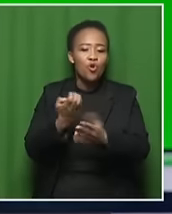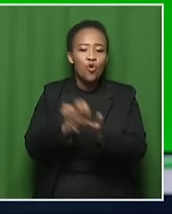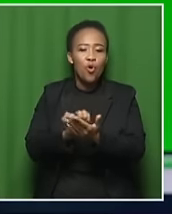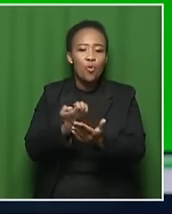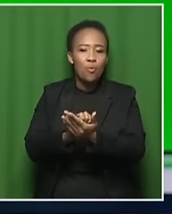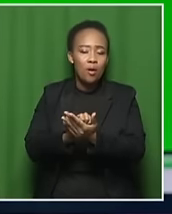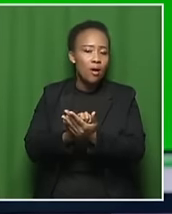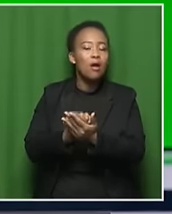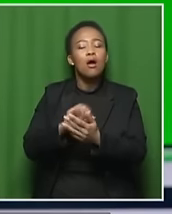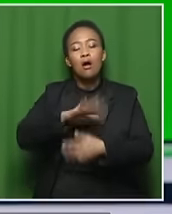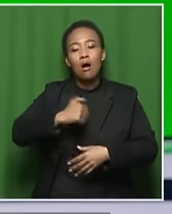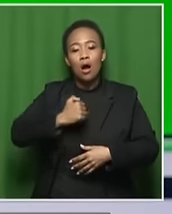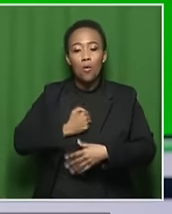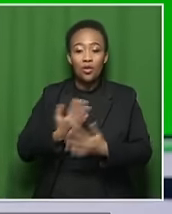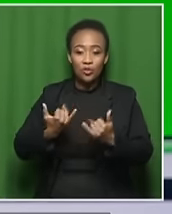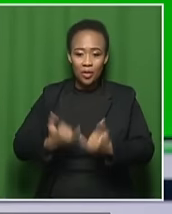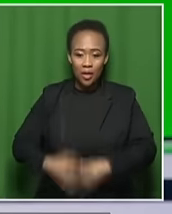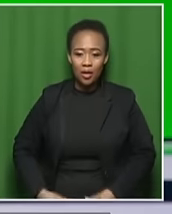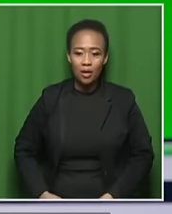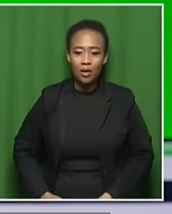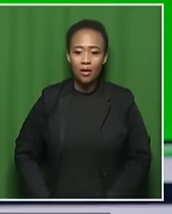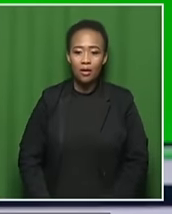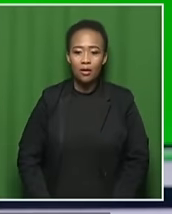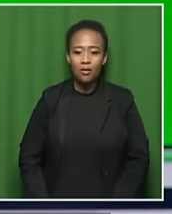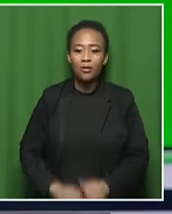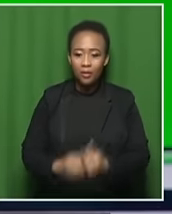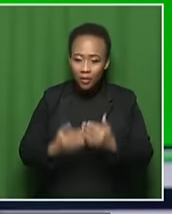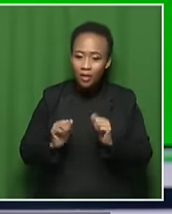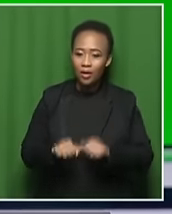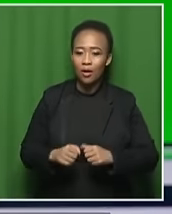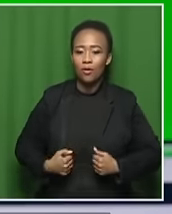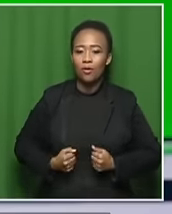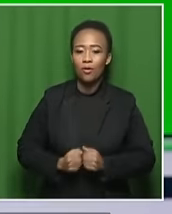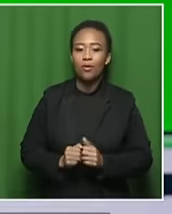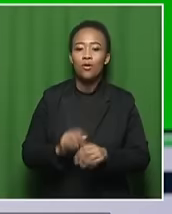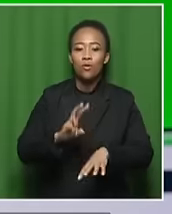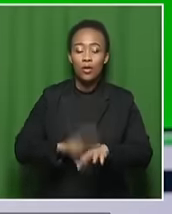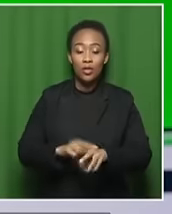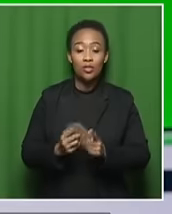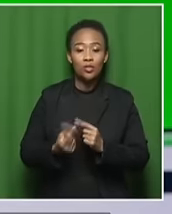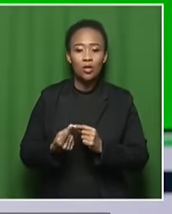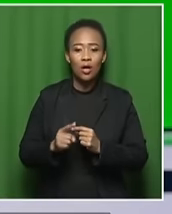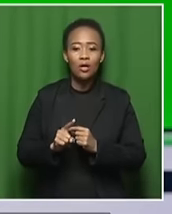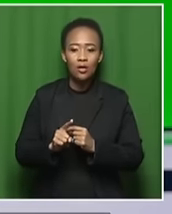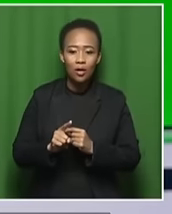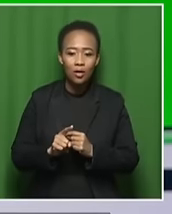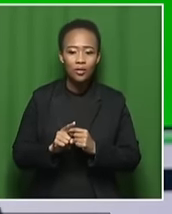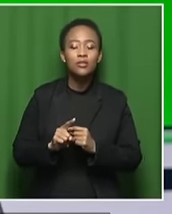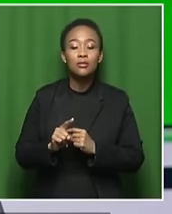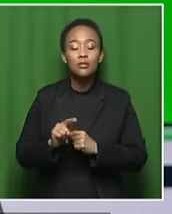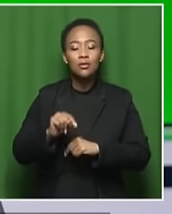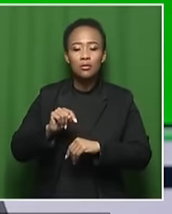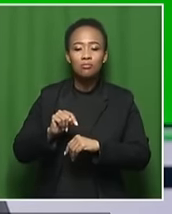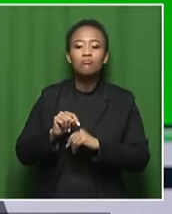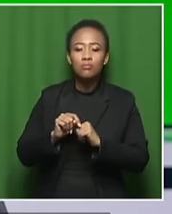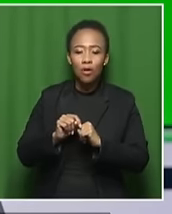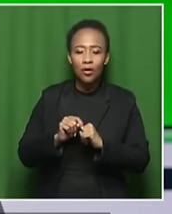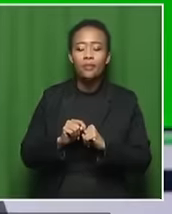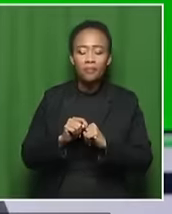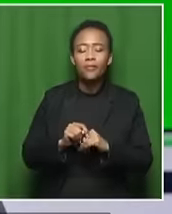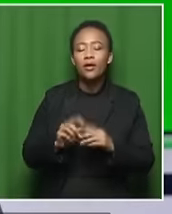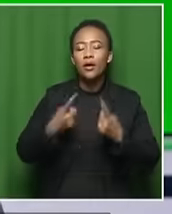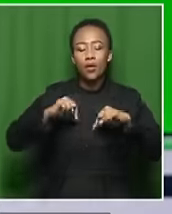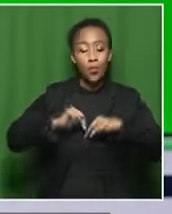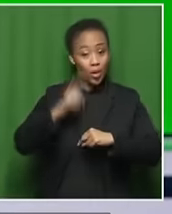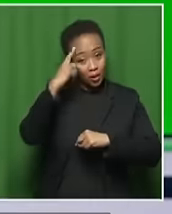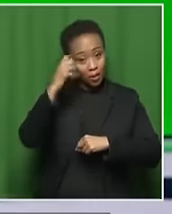problem. And just trying to think that trickle-down economics is going to solve that problem is not going to work either. So from that point of view, we believe it's the